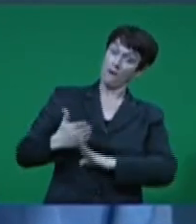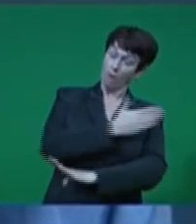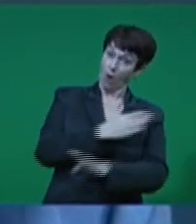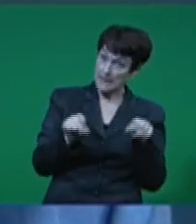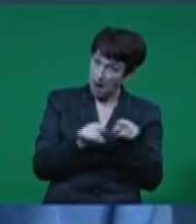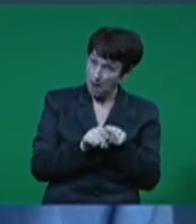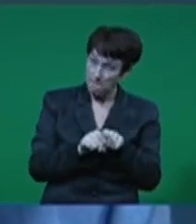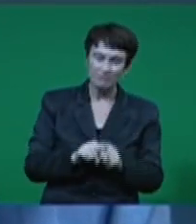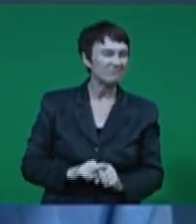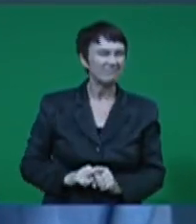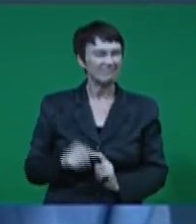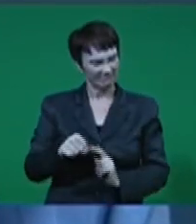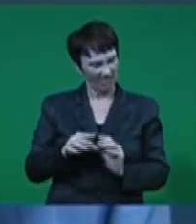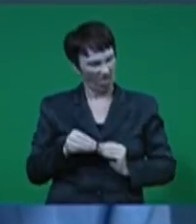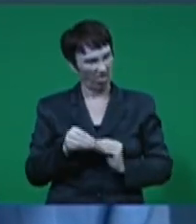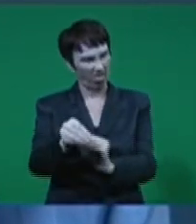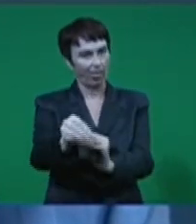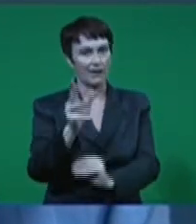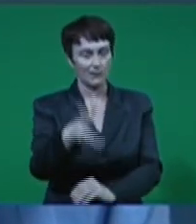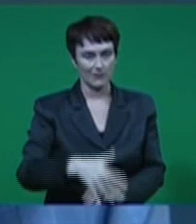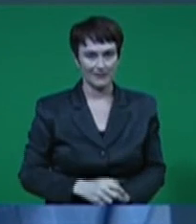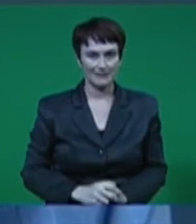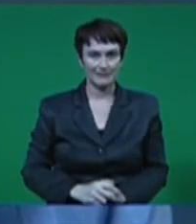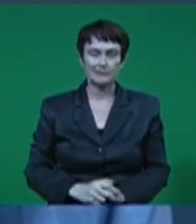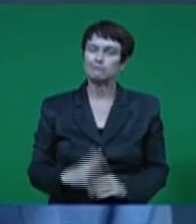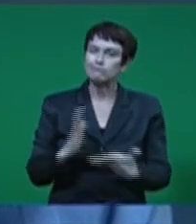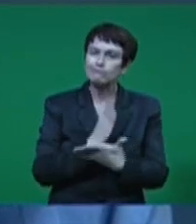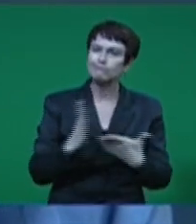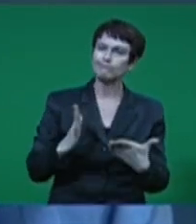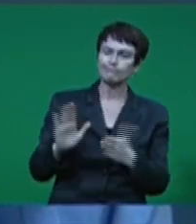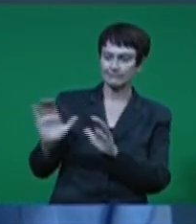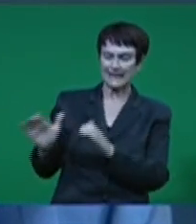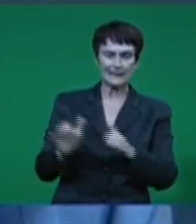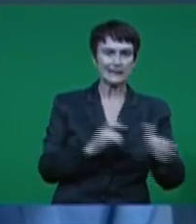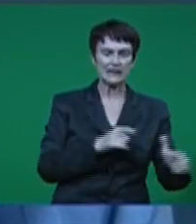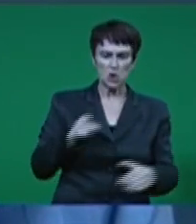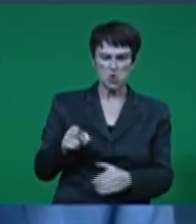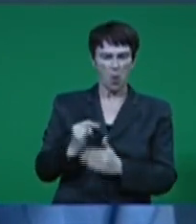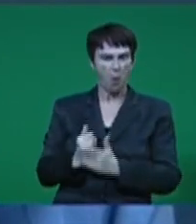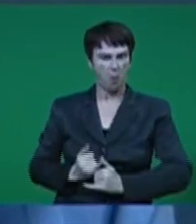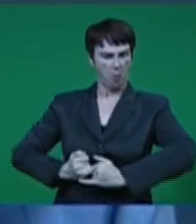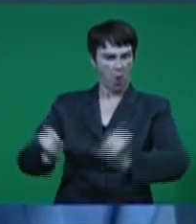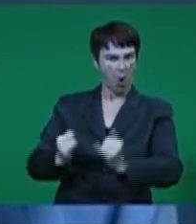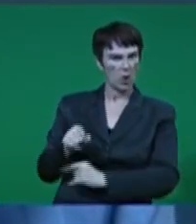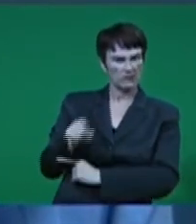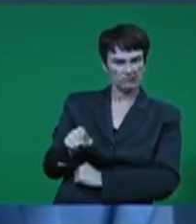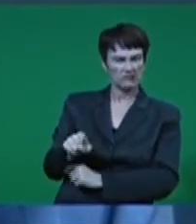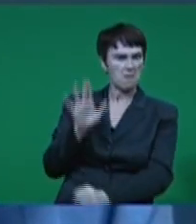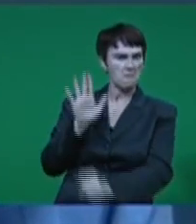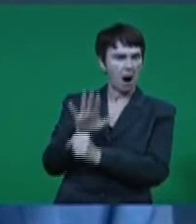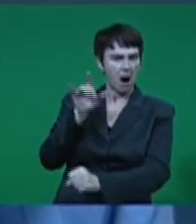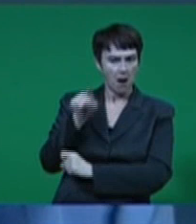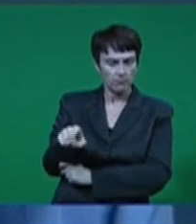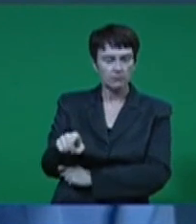Supply responses remain muted in sectors that were hit harder by the pandemic. Investment, while